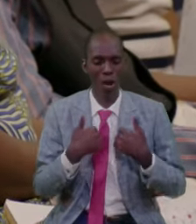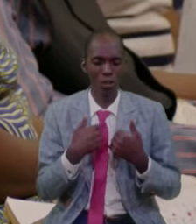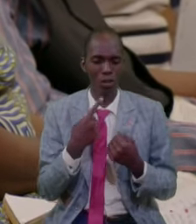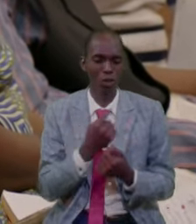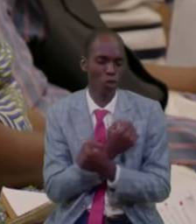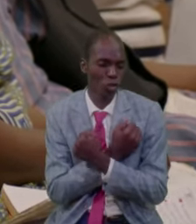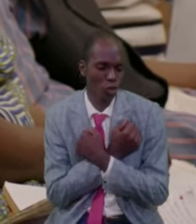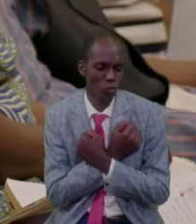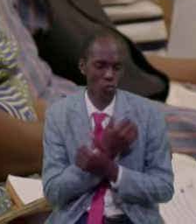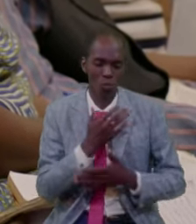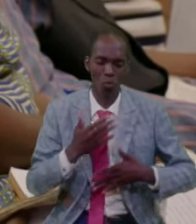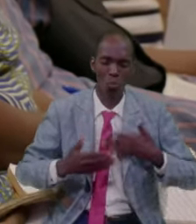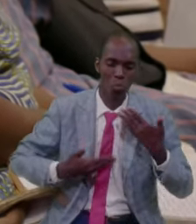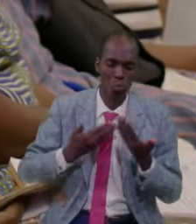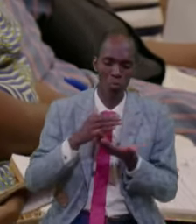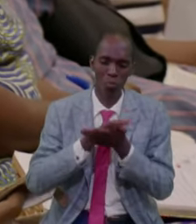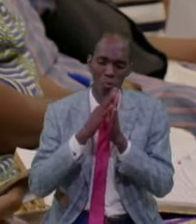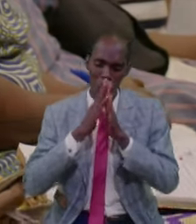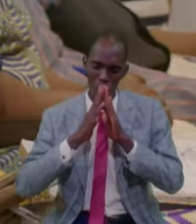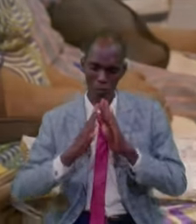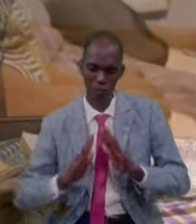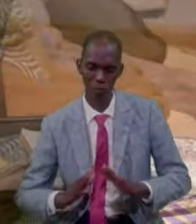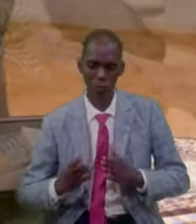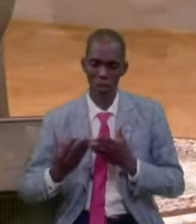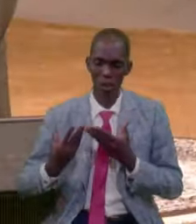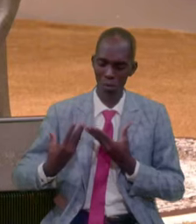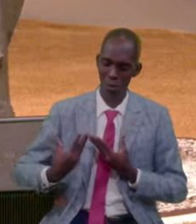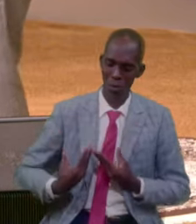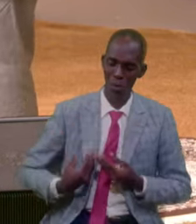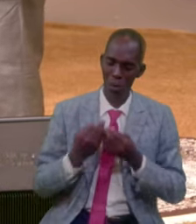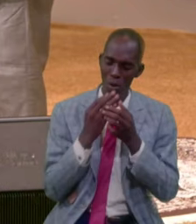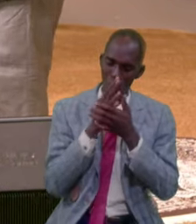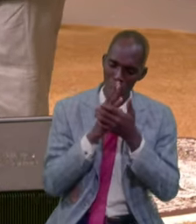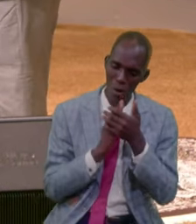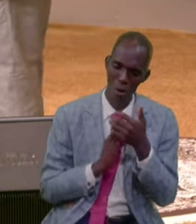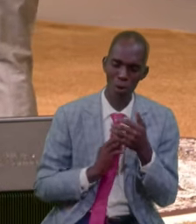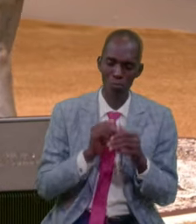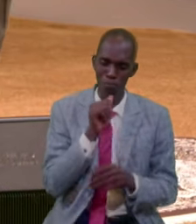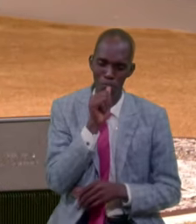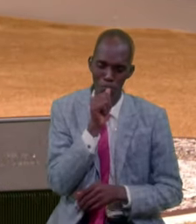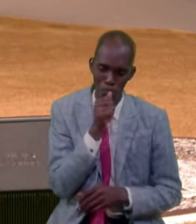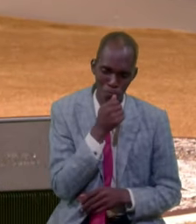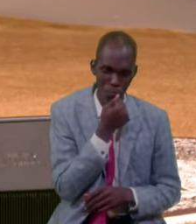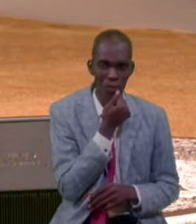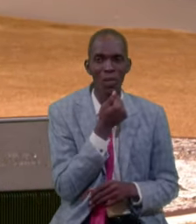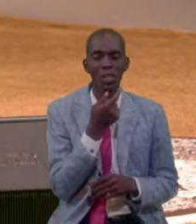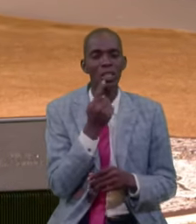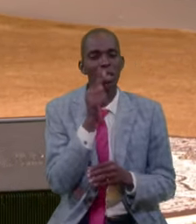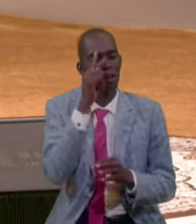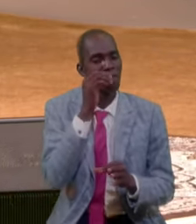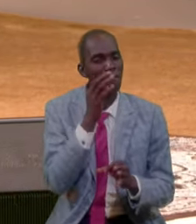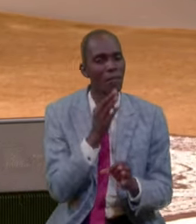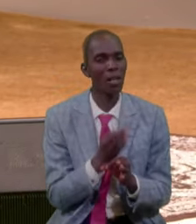peace and the gentleness and the meekness and the long-suffering and the fidelity, the faith and